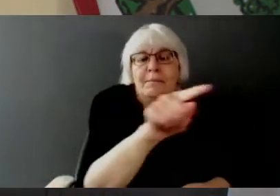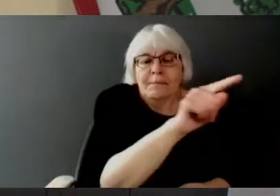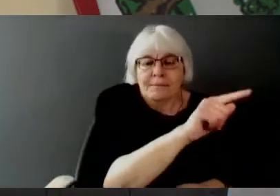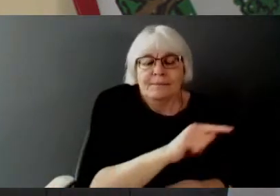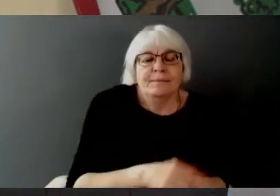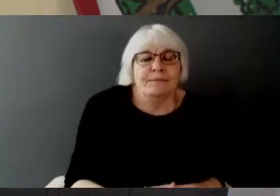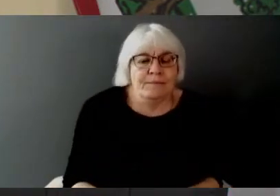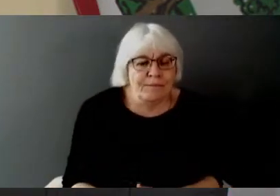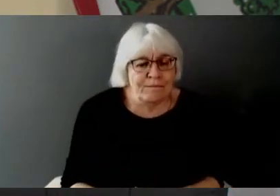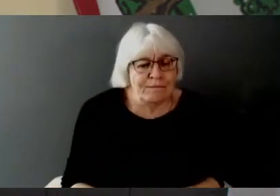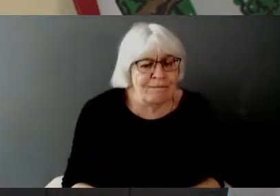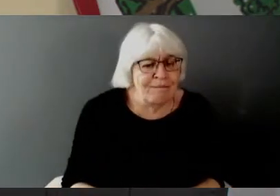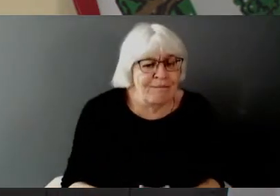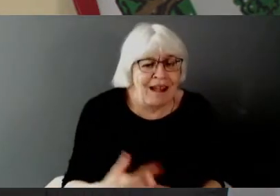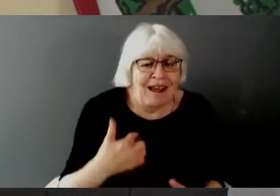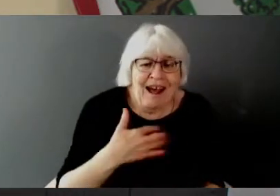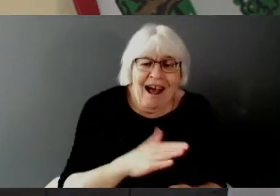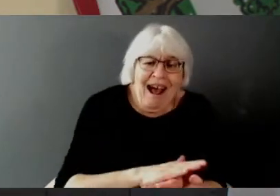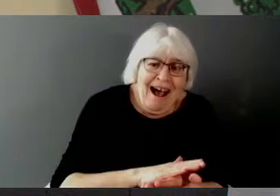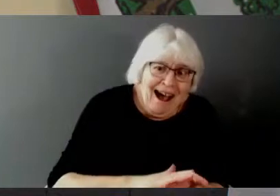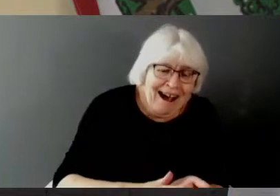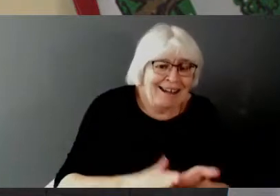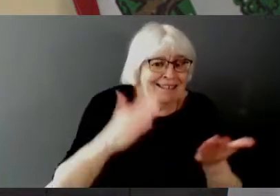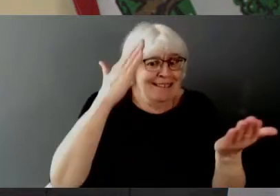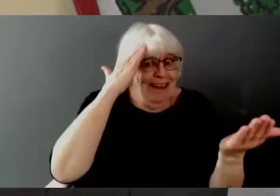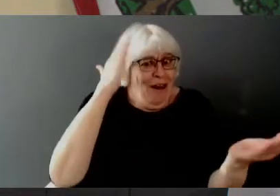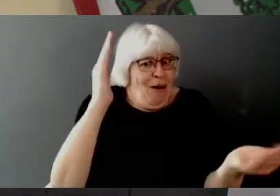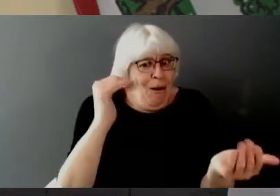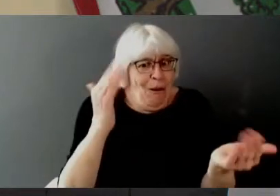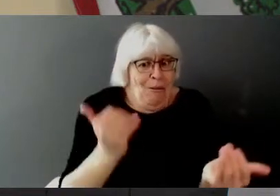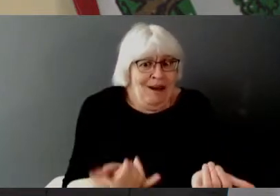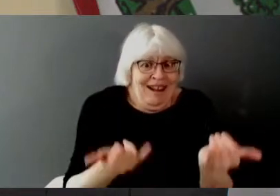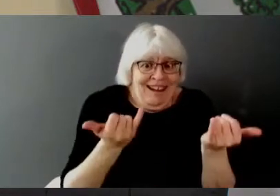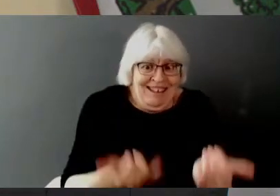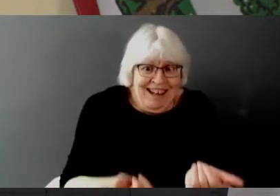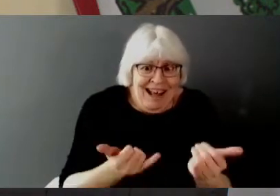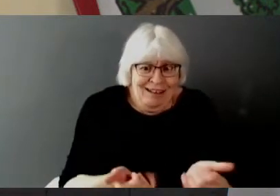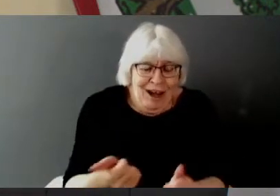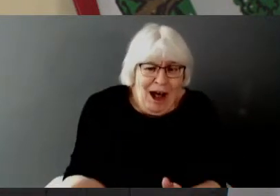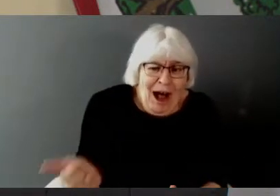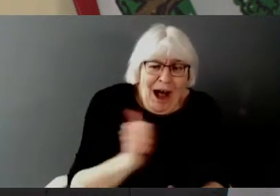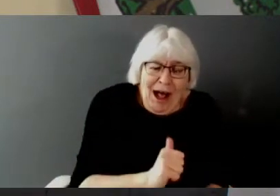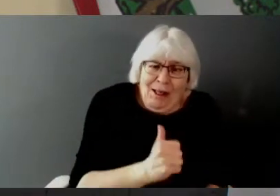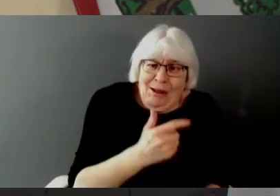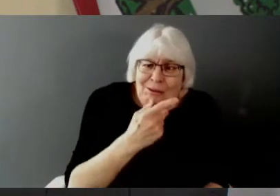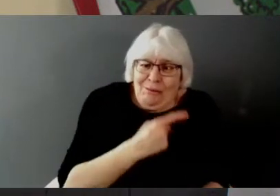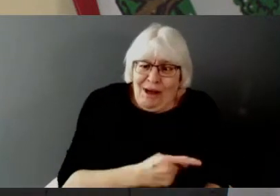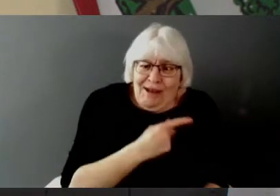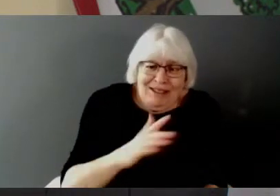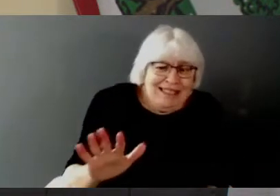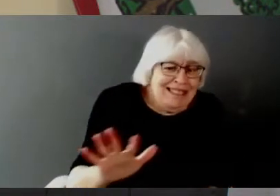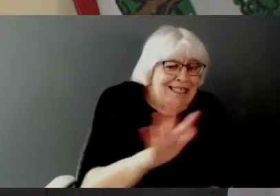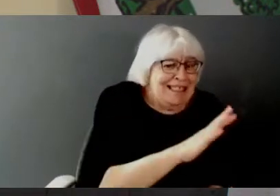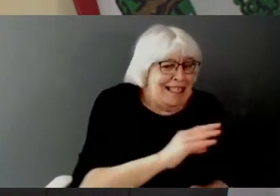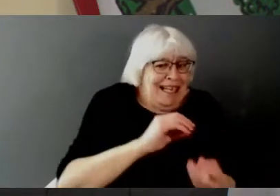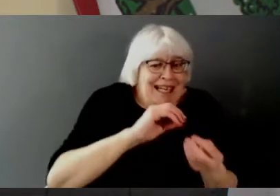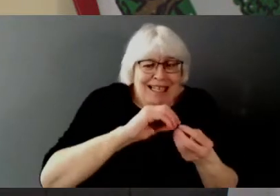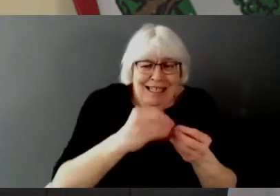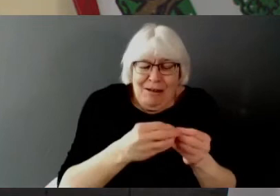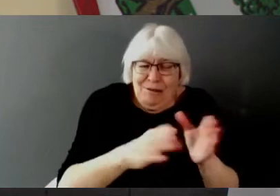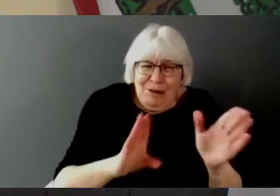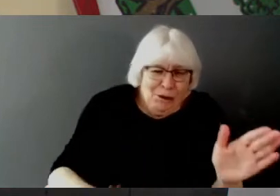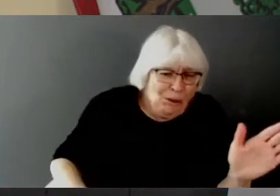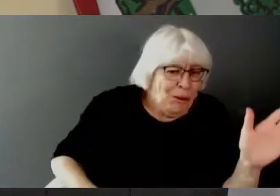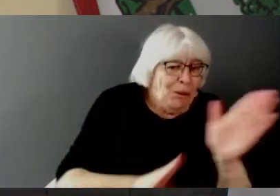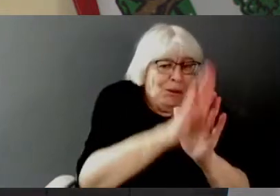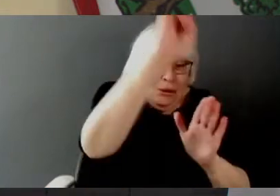of hope at a time when other jurisdictions aren't enjoying the level of hope that we have here. So let's be